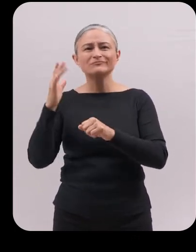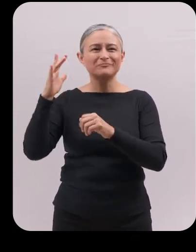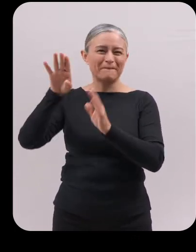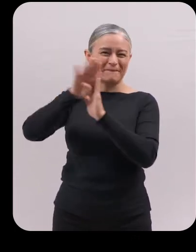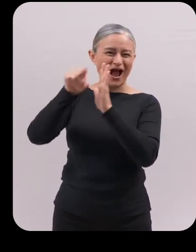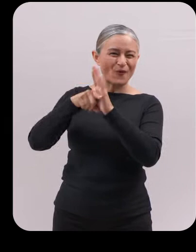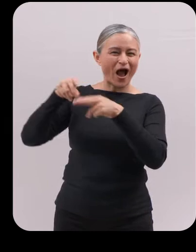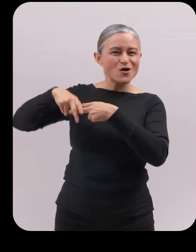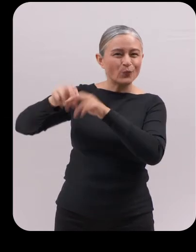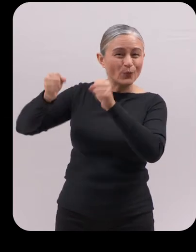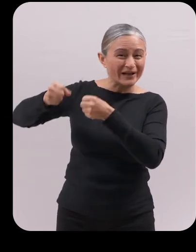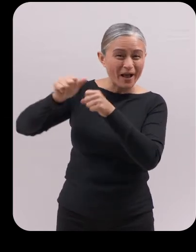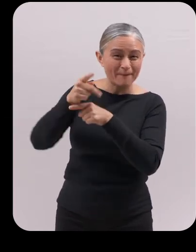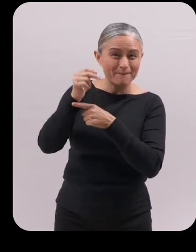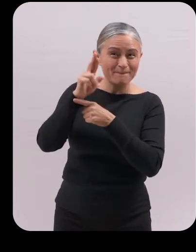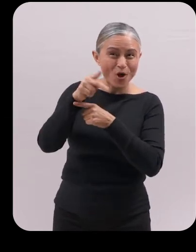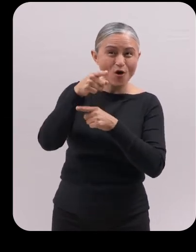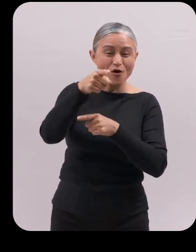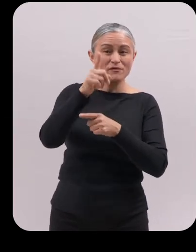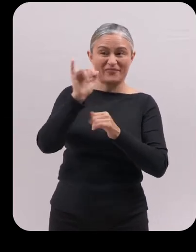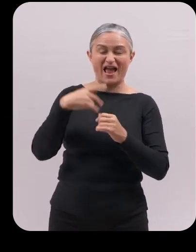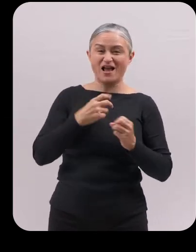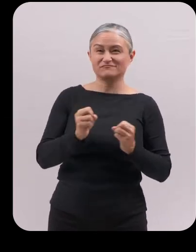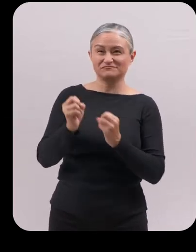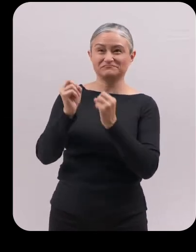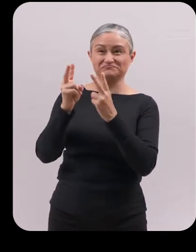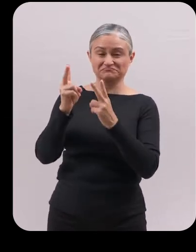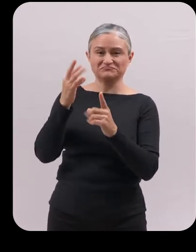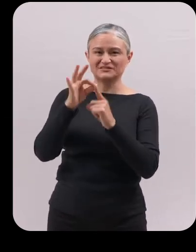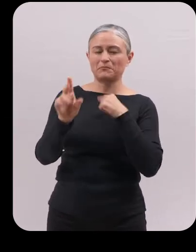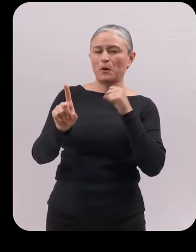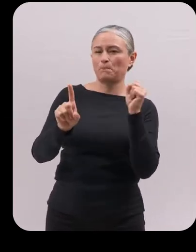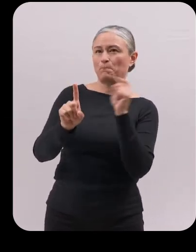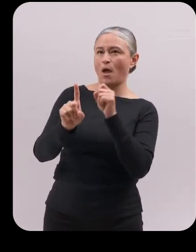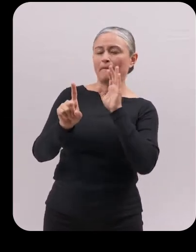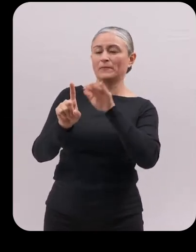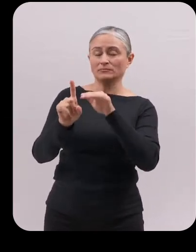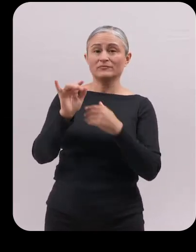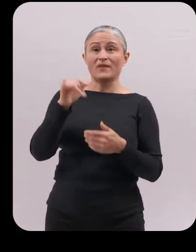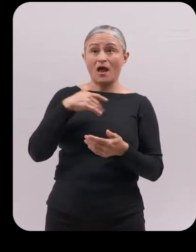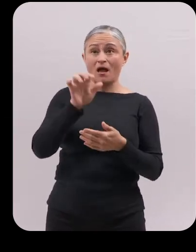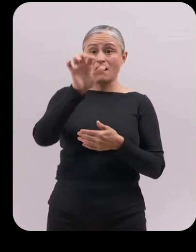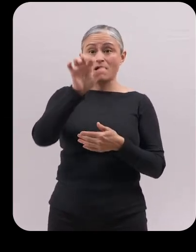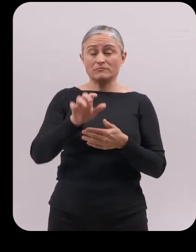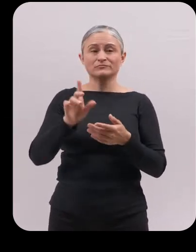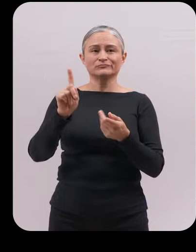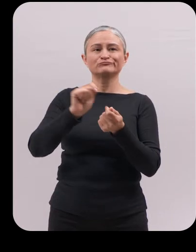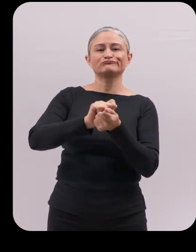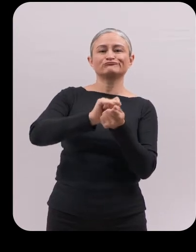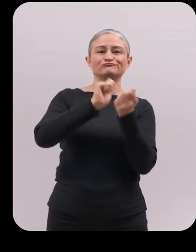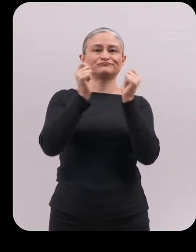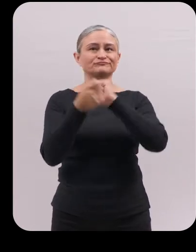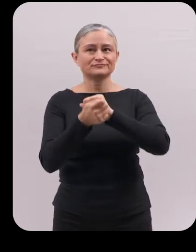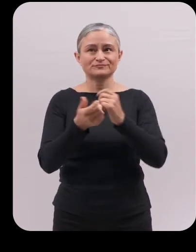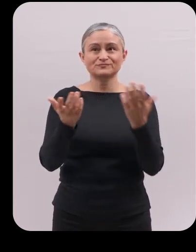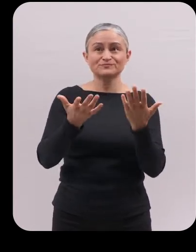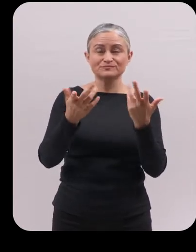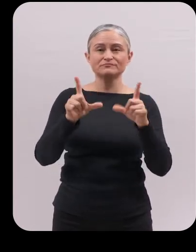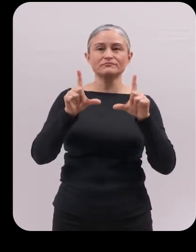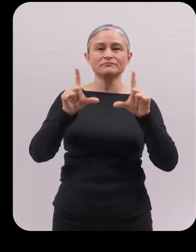Now that these have loaded, I'm going to add a simple prompt. Turn these into a blog